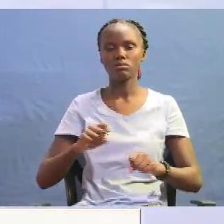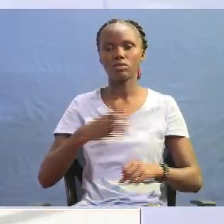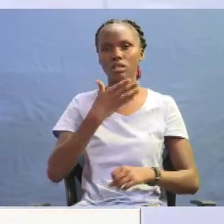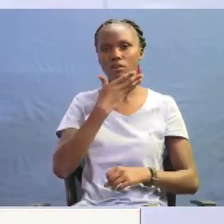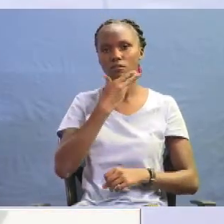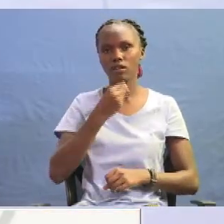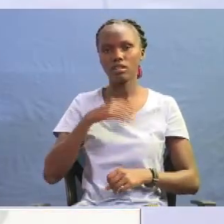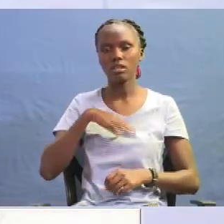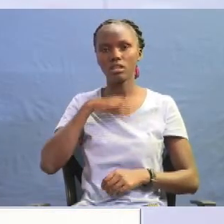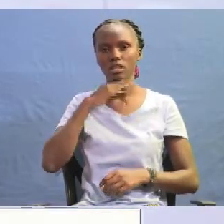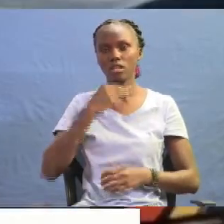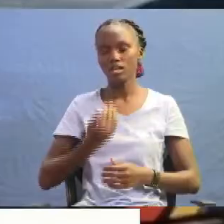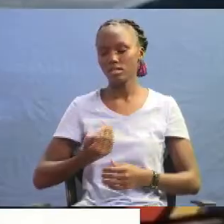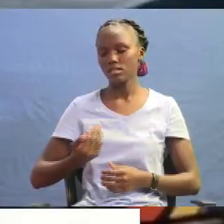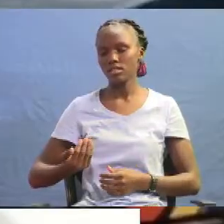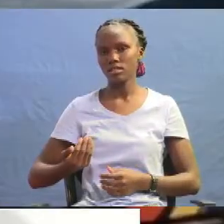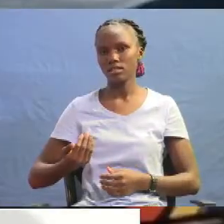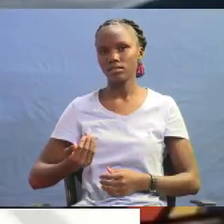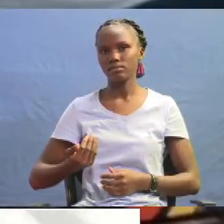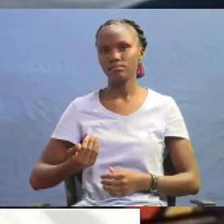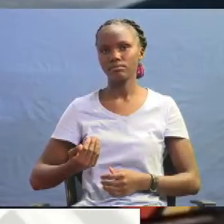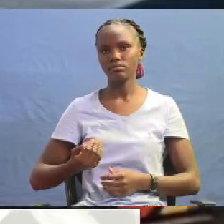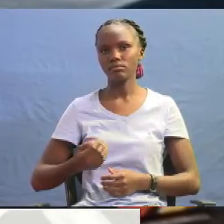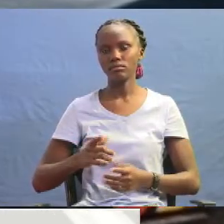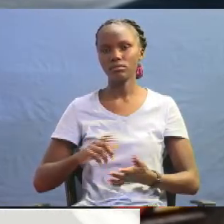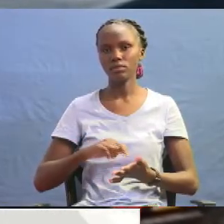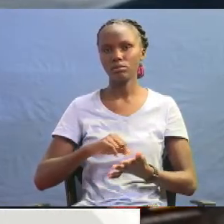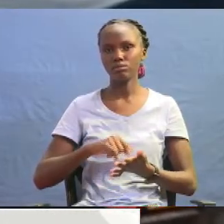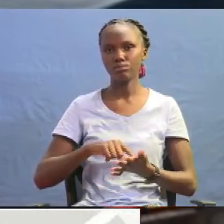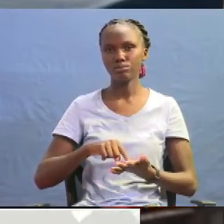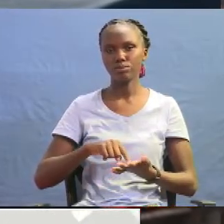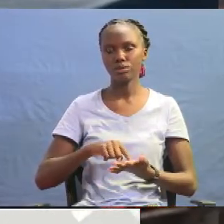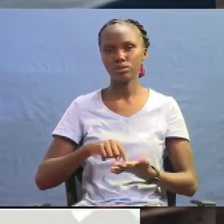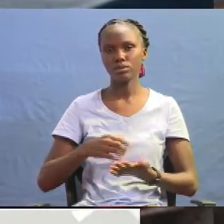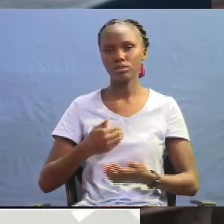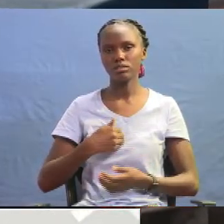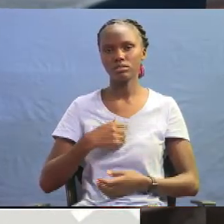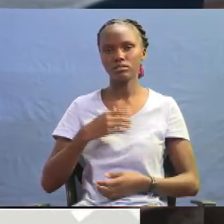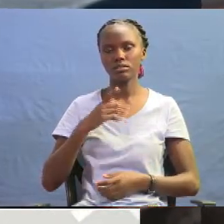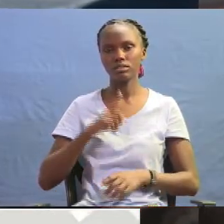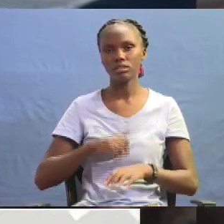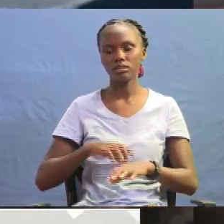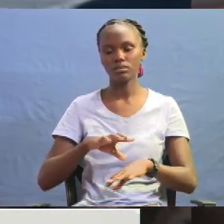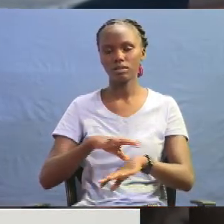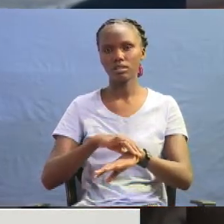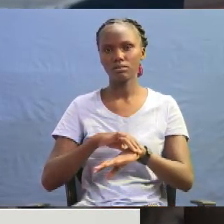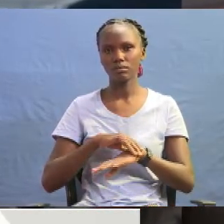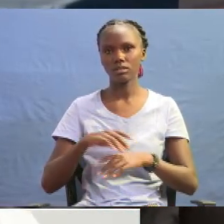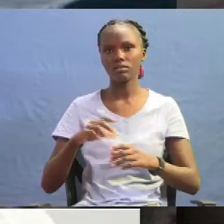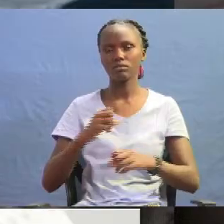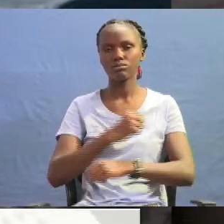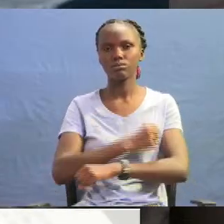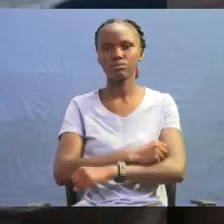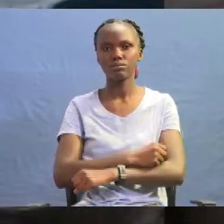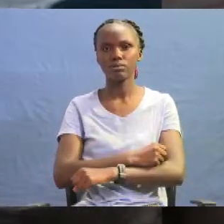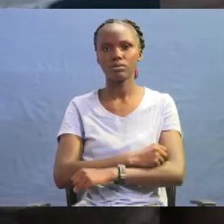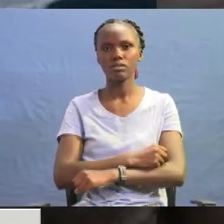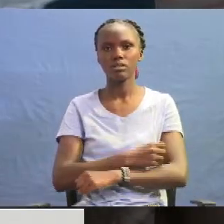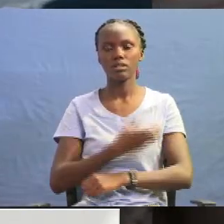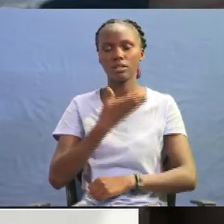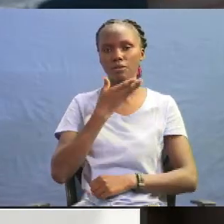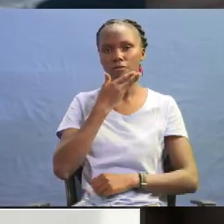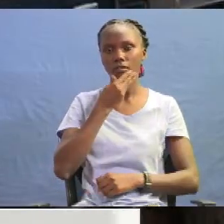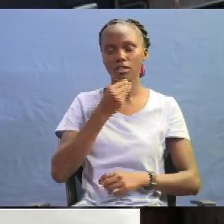his 4-year-old son by poisoning him. This was after he picked him from school. The